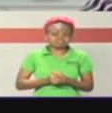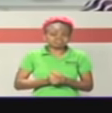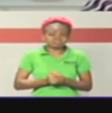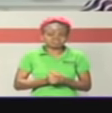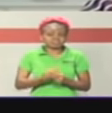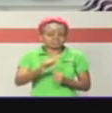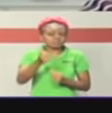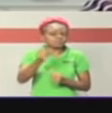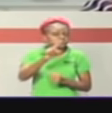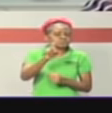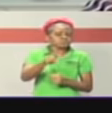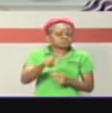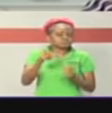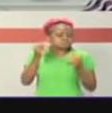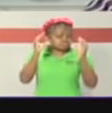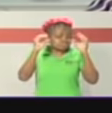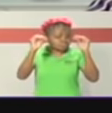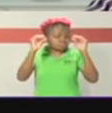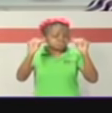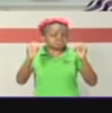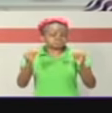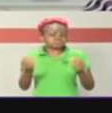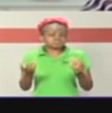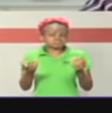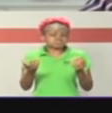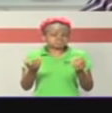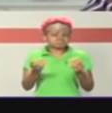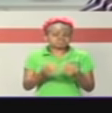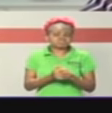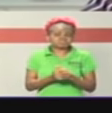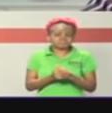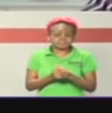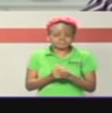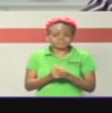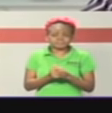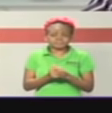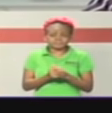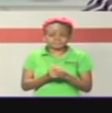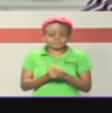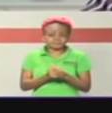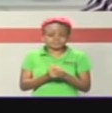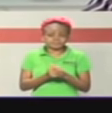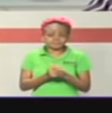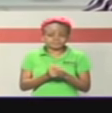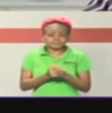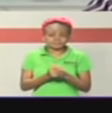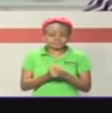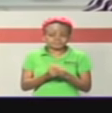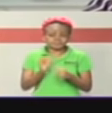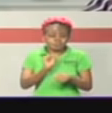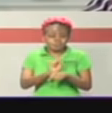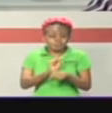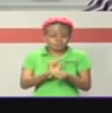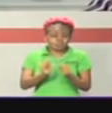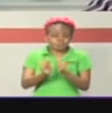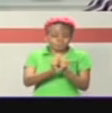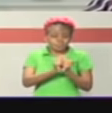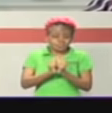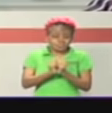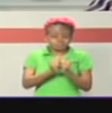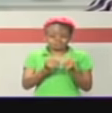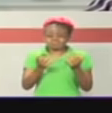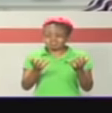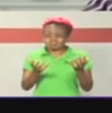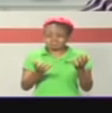in recent contact with the TTPS to ramp up patrols or implement any additional measures? For example, setting